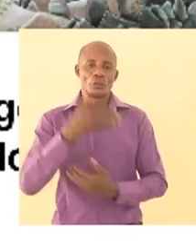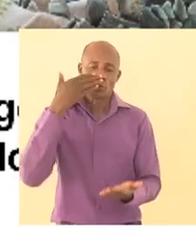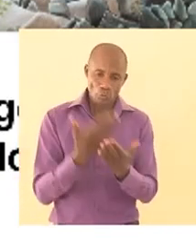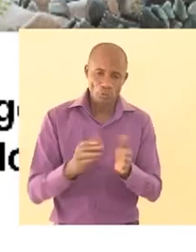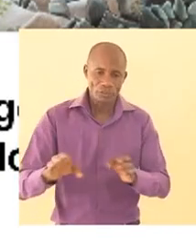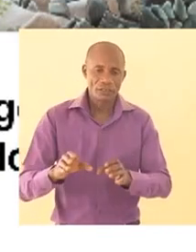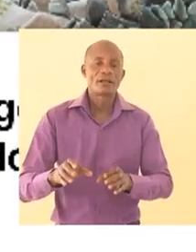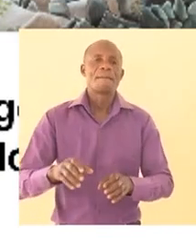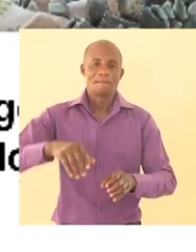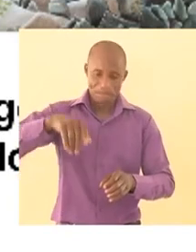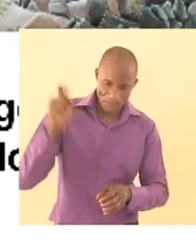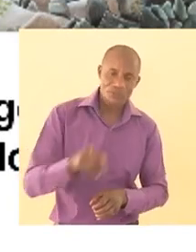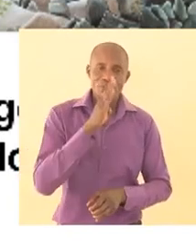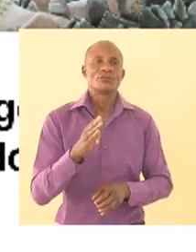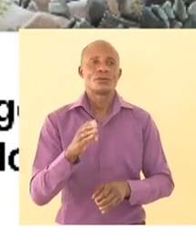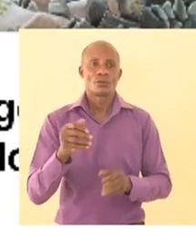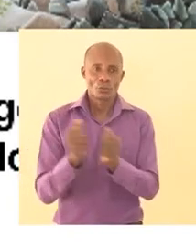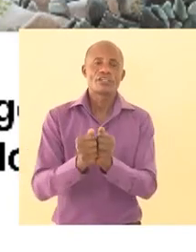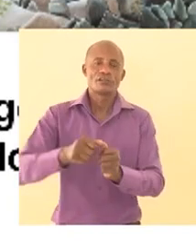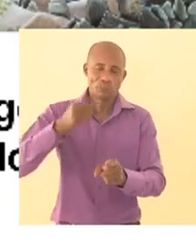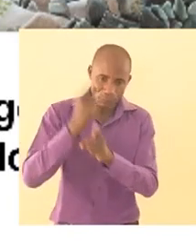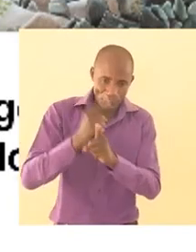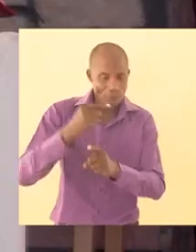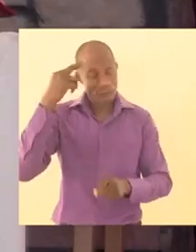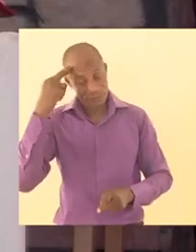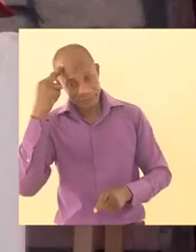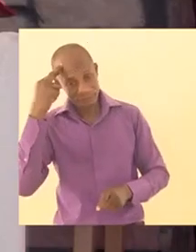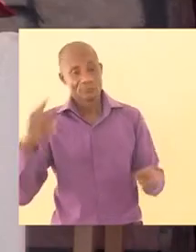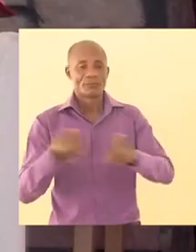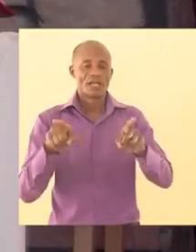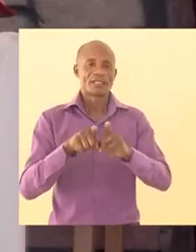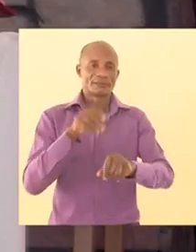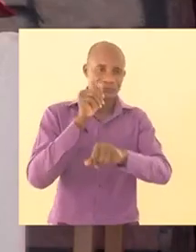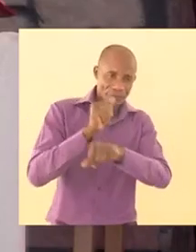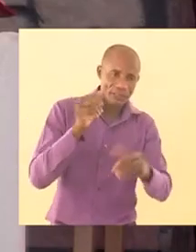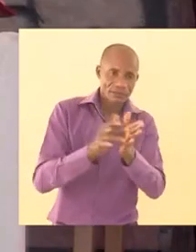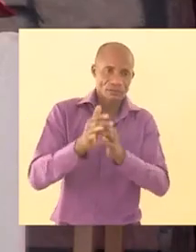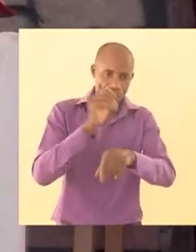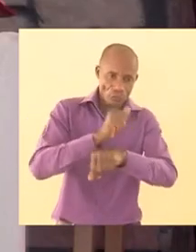right motives, with the right intentions. So, as Jesus